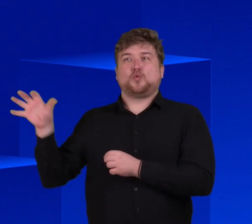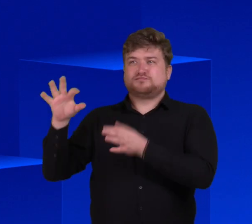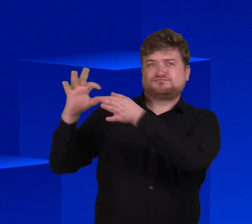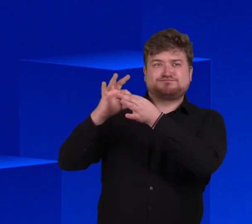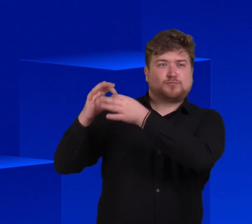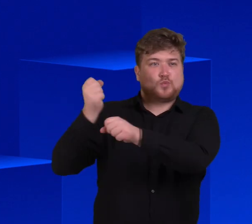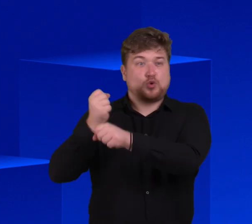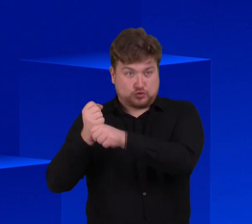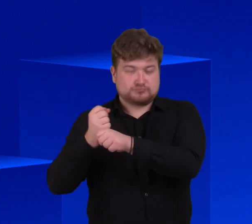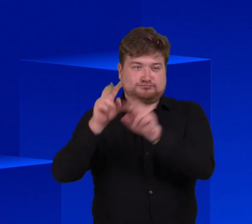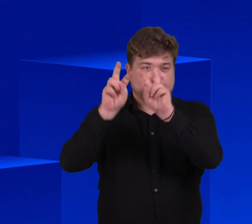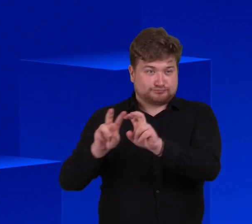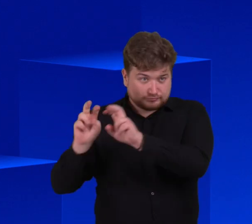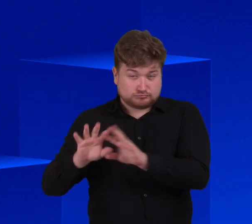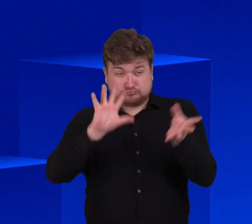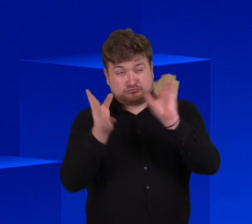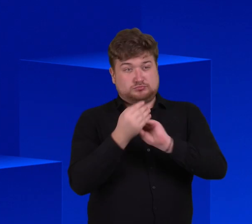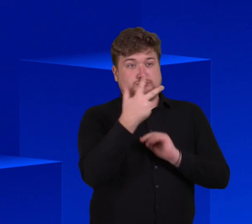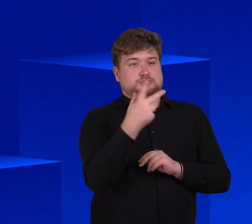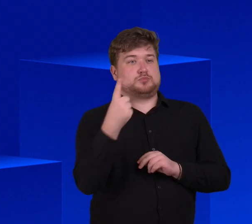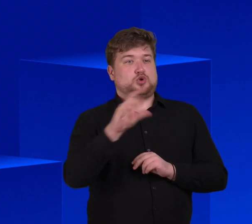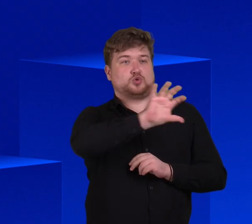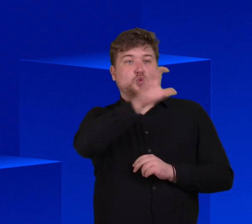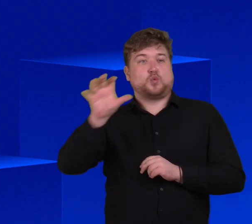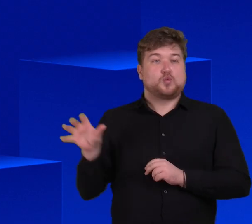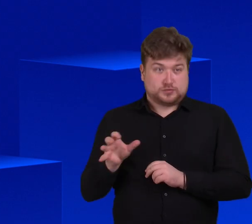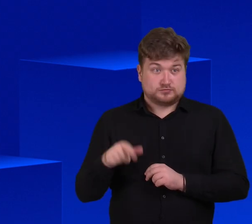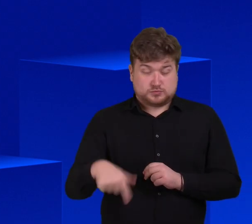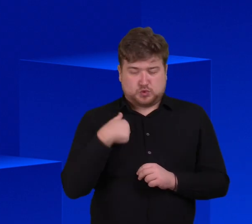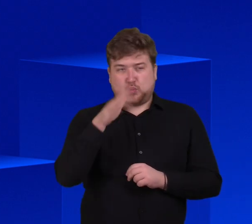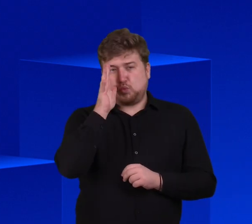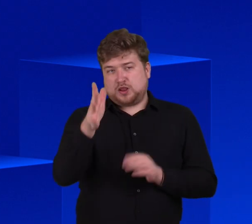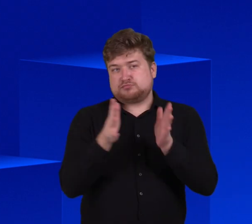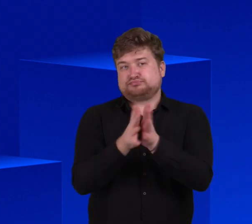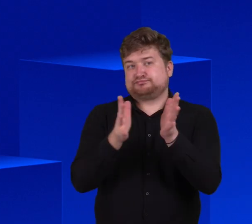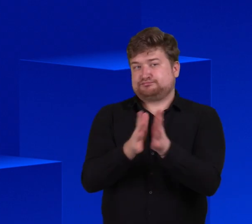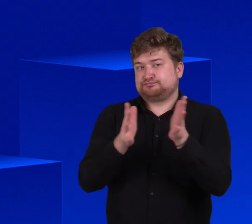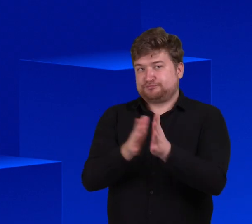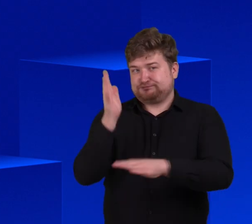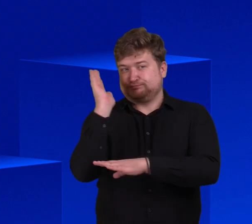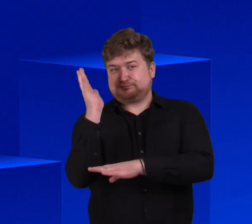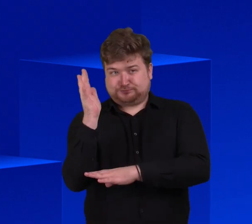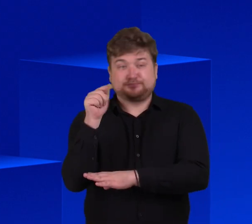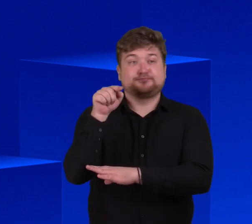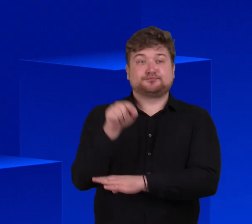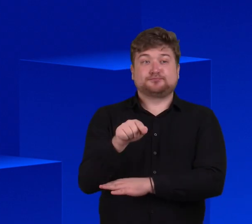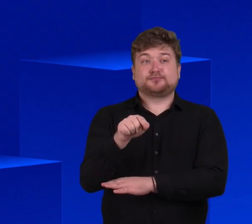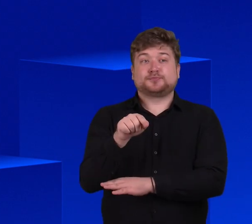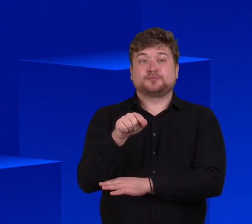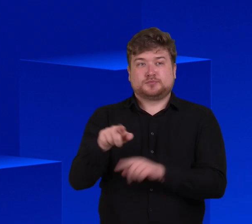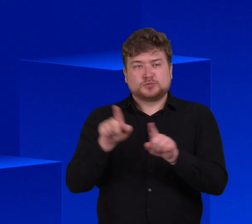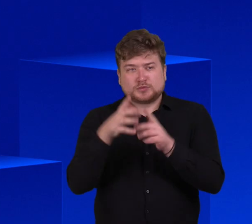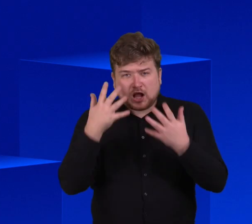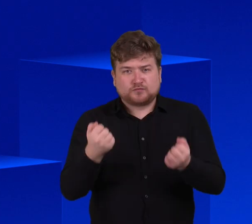You will see a lot of maps. You will see the latest maps from ESPON that have just been published or even not